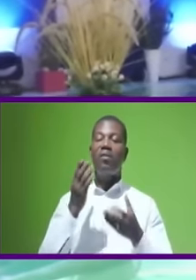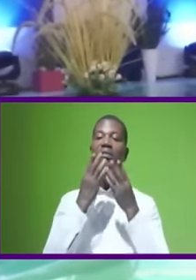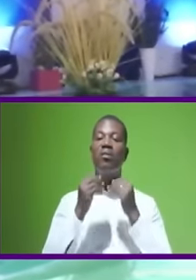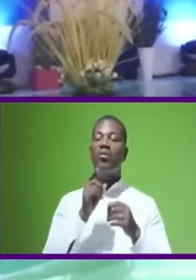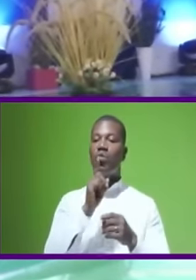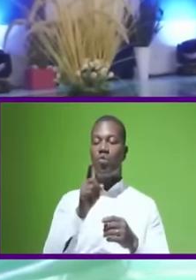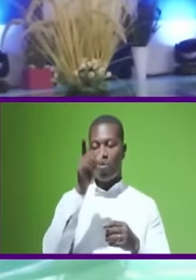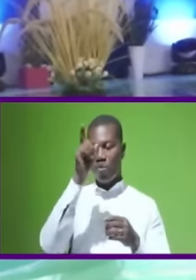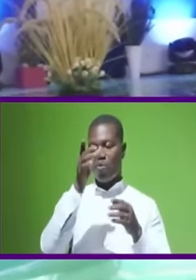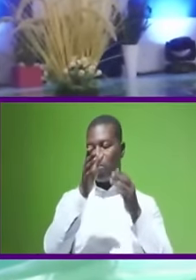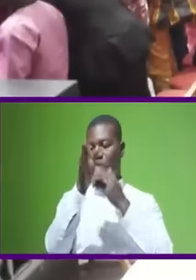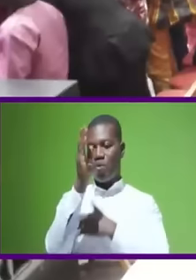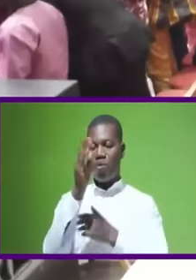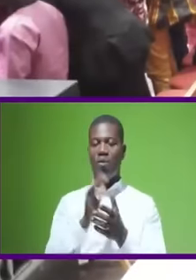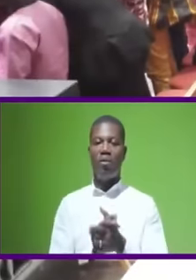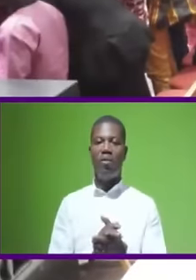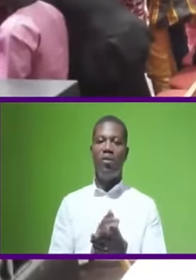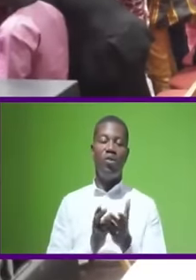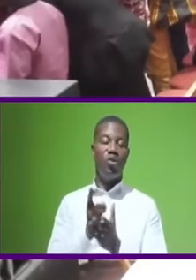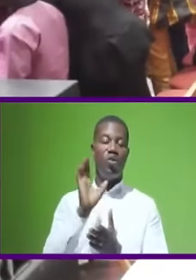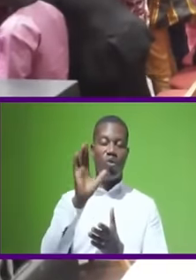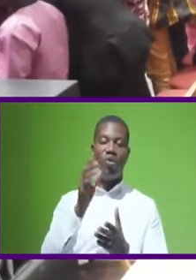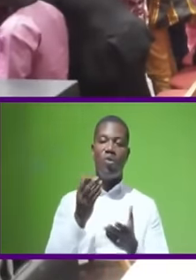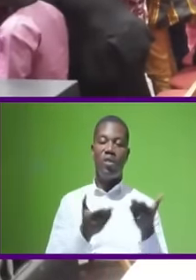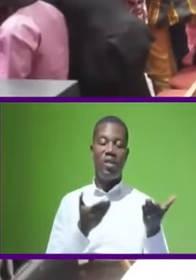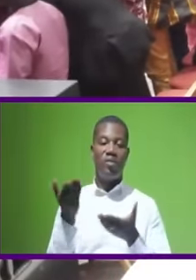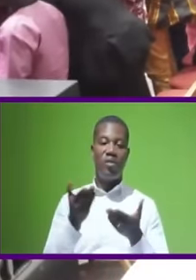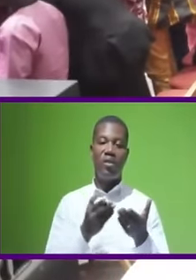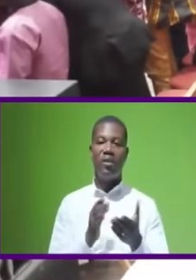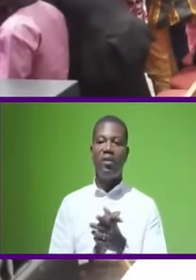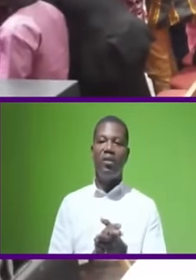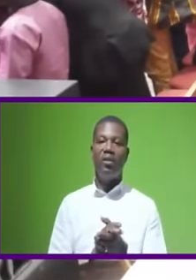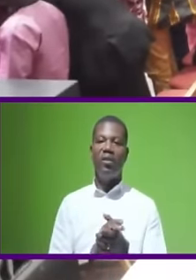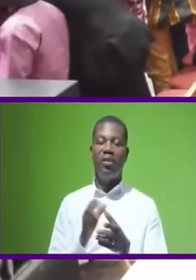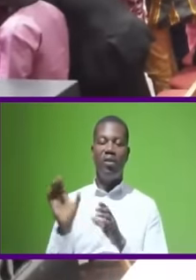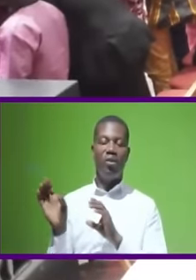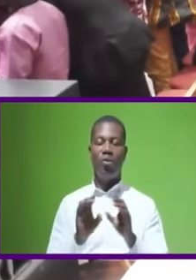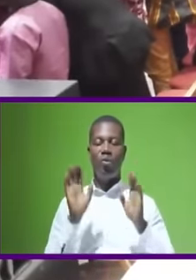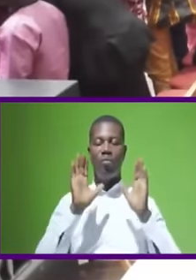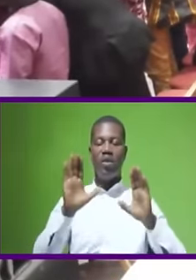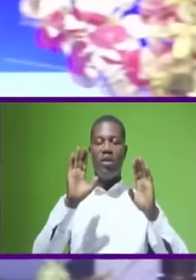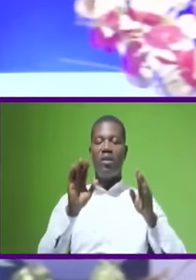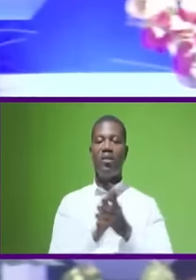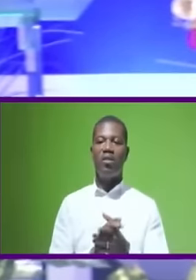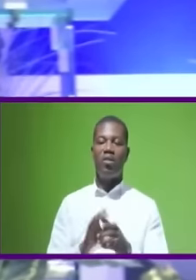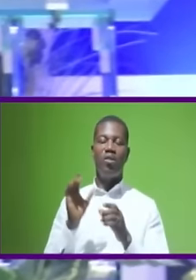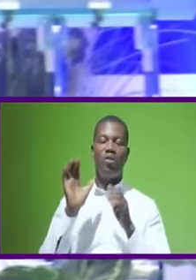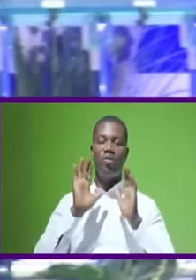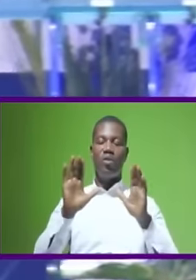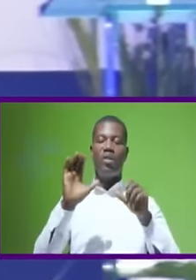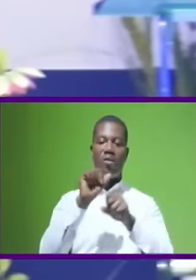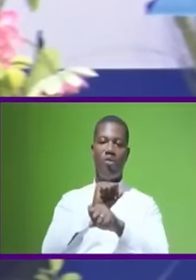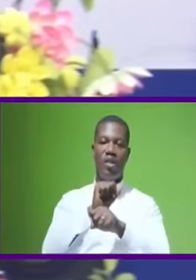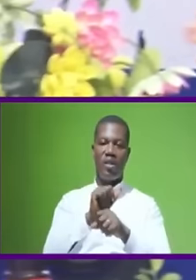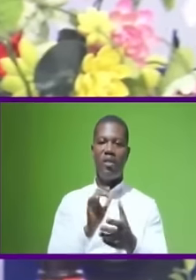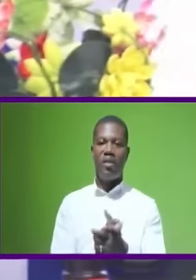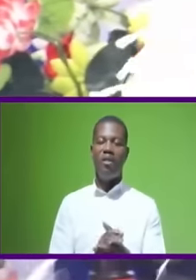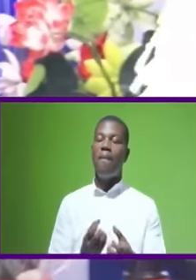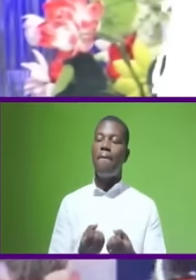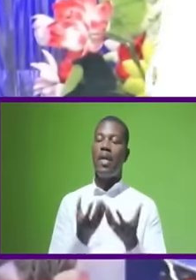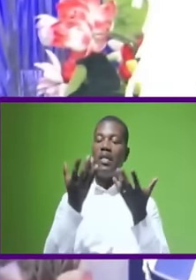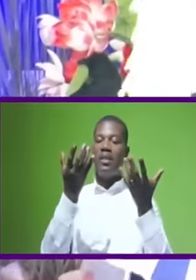pa. Papa Nam Wakiado. Yes, no. Young Sanchez. Amen. Yama one number. Amen.